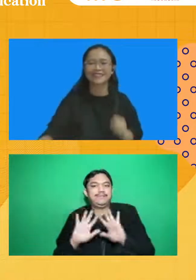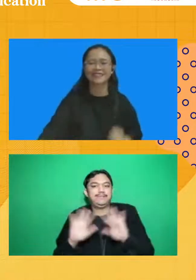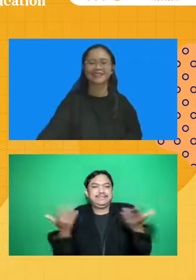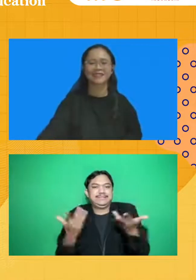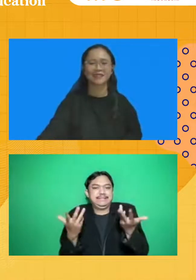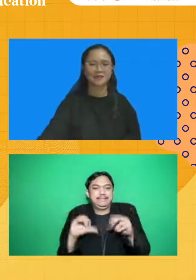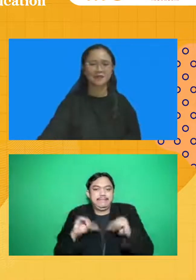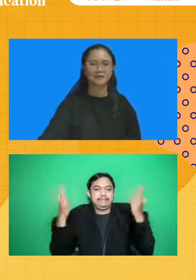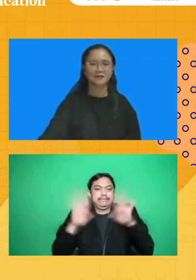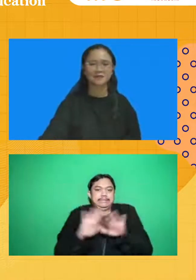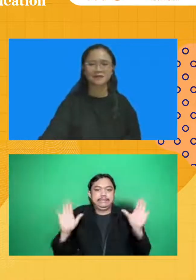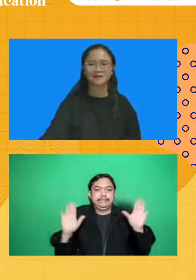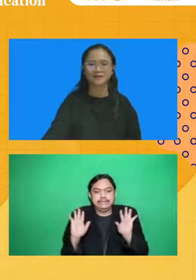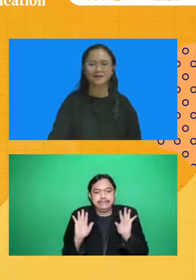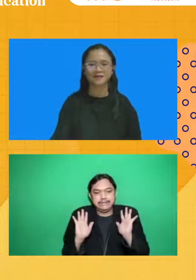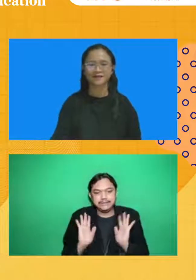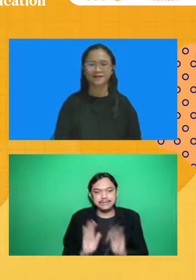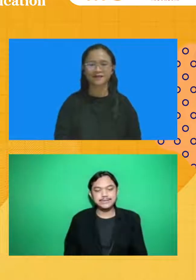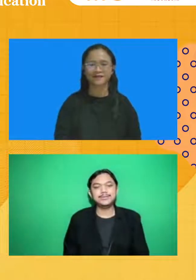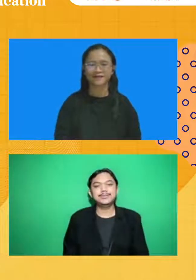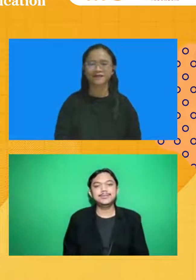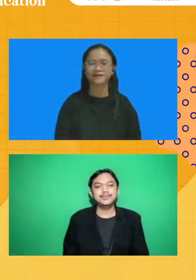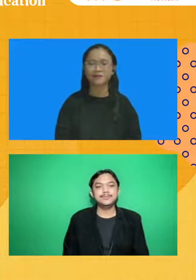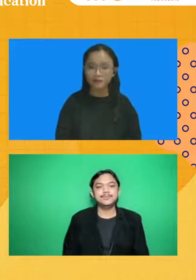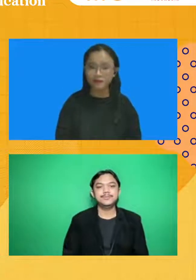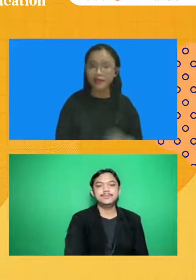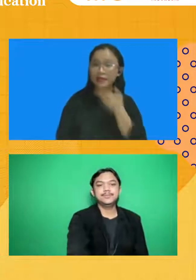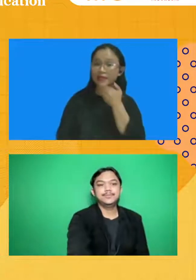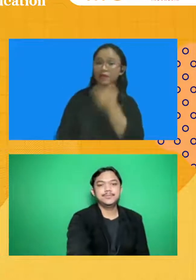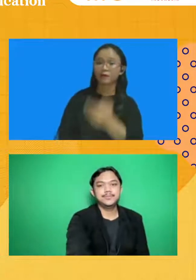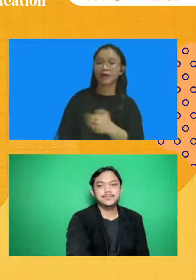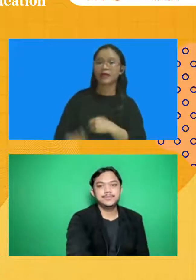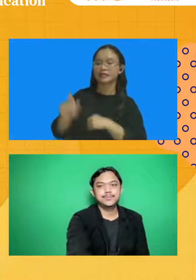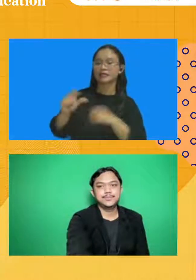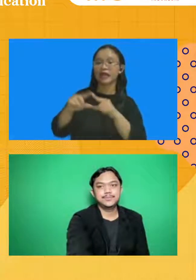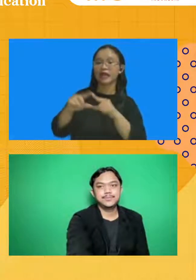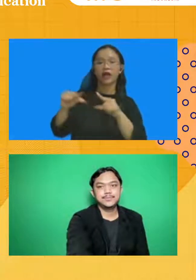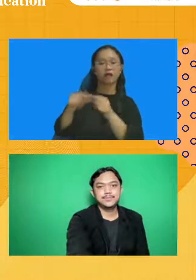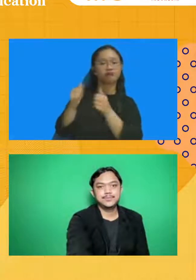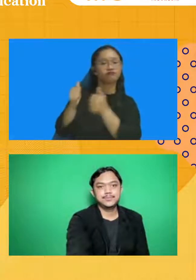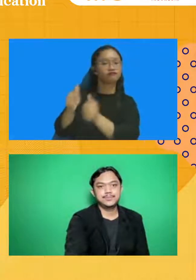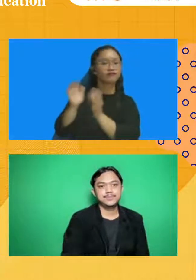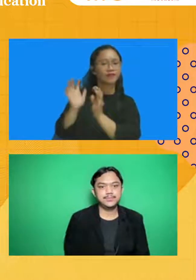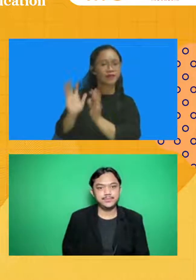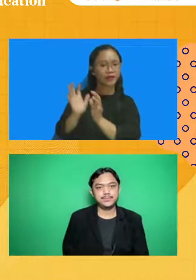Thank you so much. Now I'm moving to the third group.